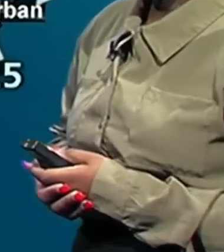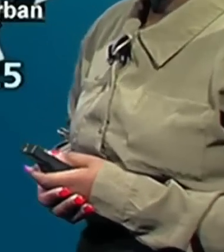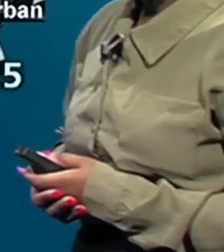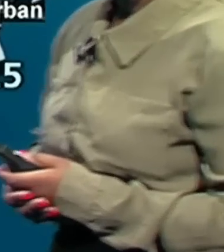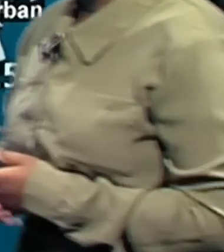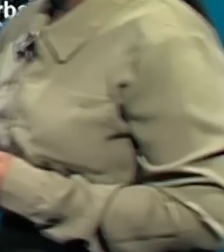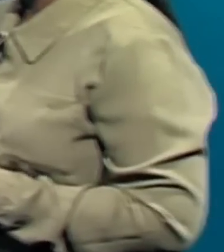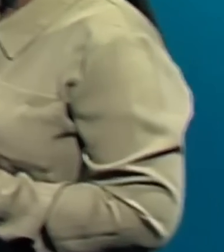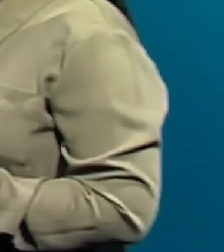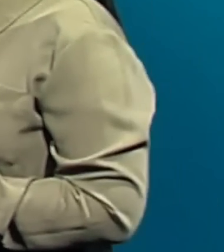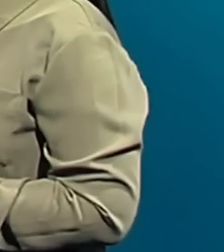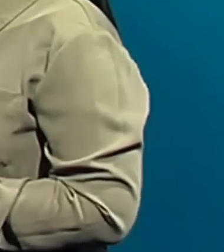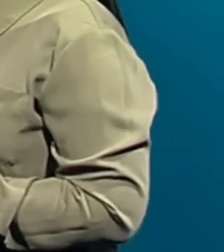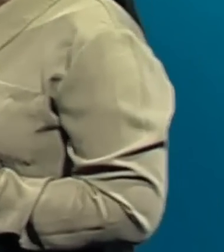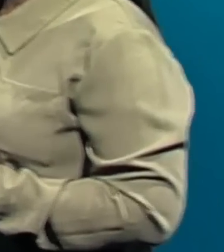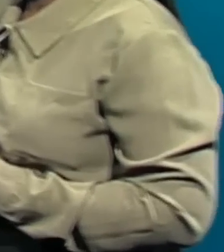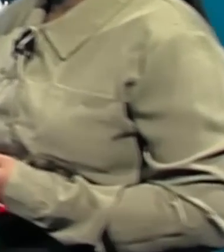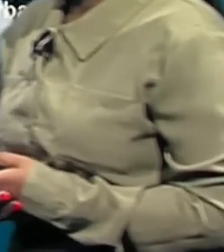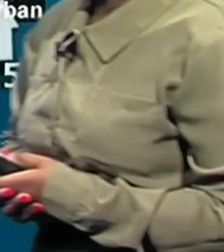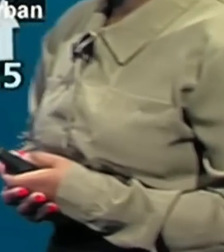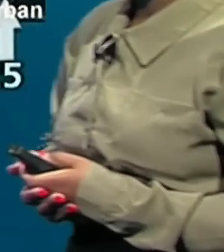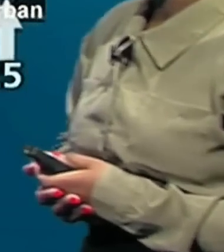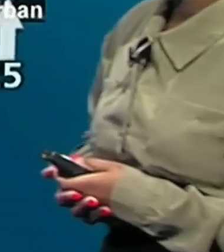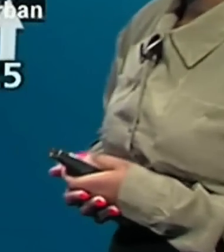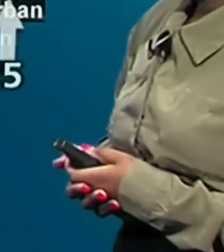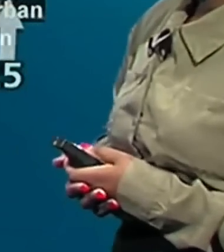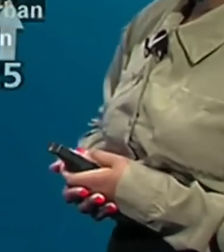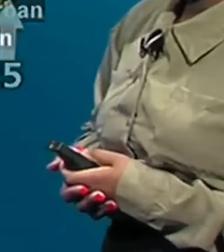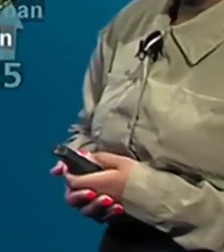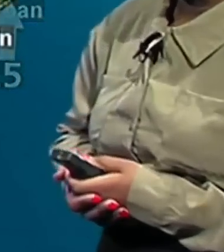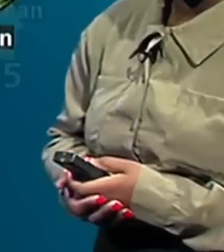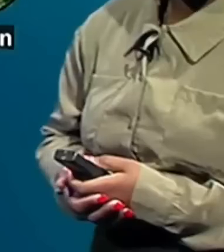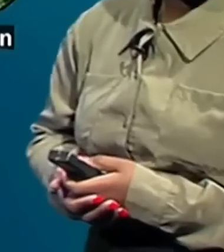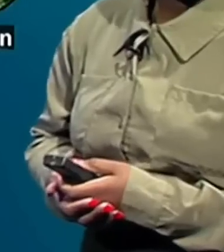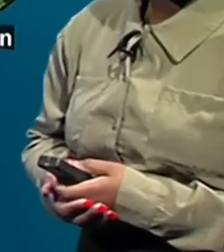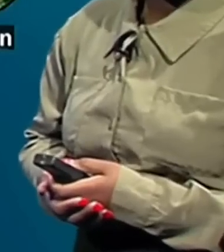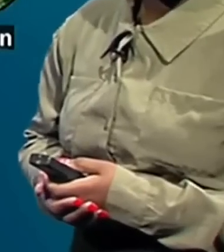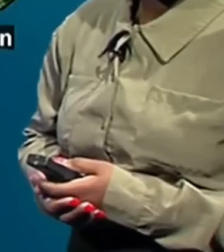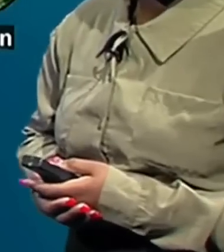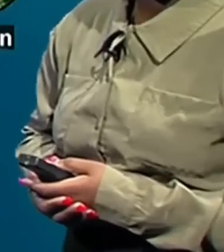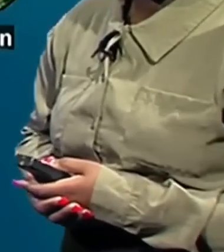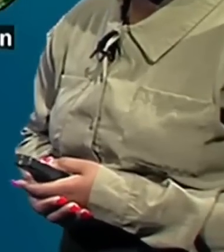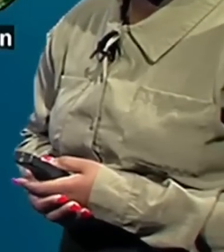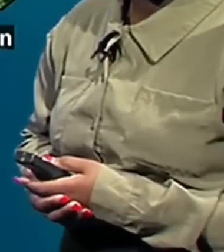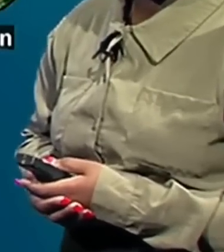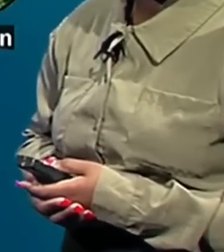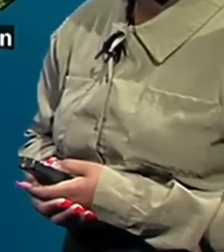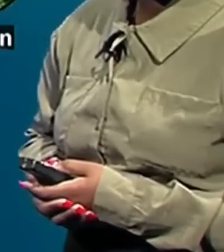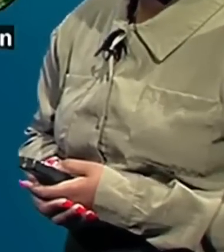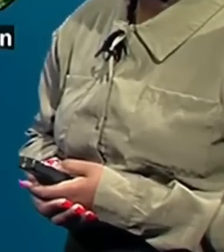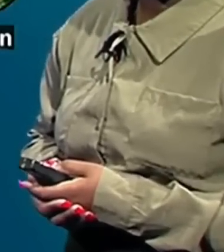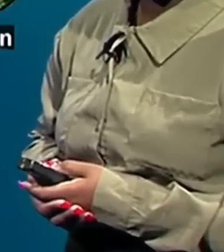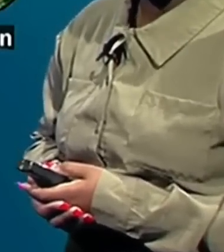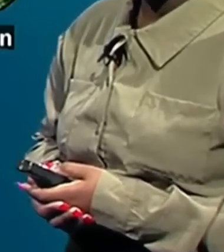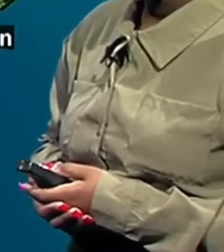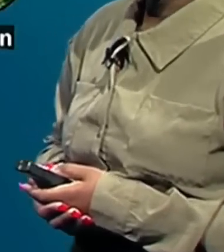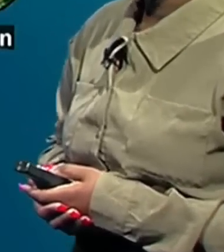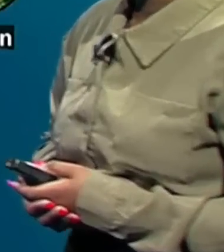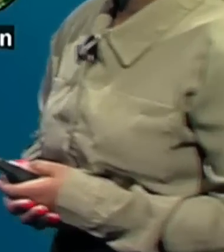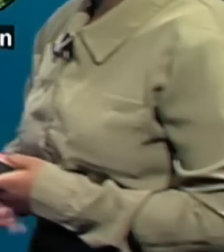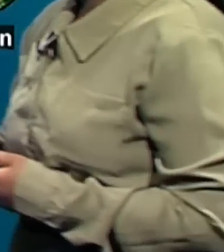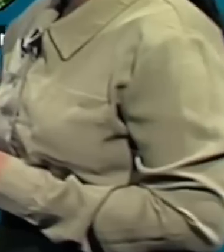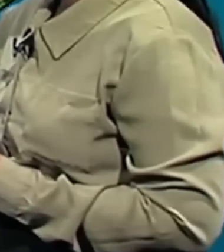di le 30 ka kwa profenseng ya ka kwa Northwest mme re lebelele gape mo bosigong jo gompieno ba ponelo pele maemo a ba tsibosa fa go